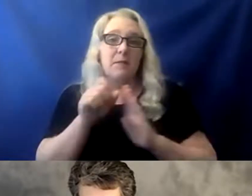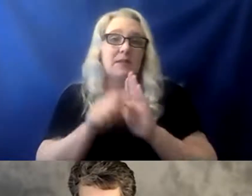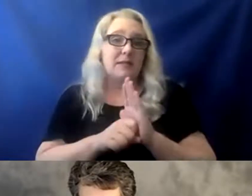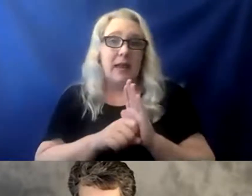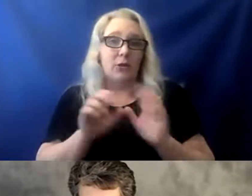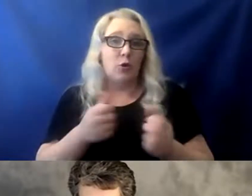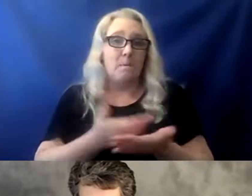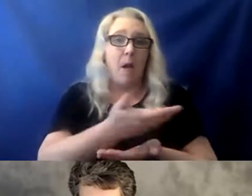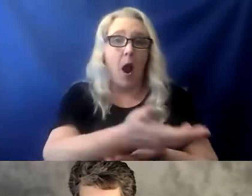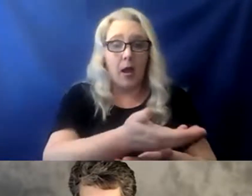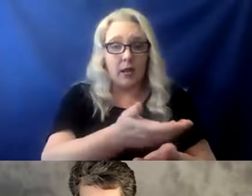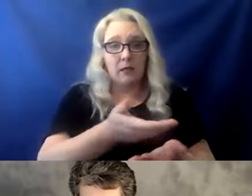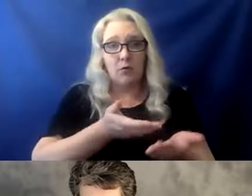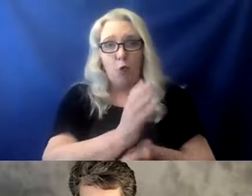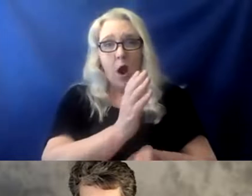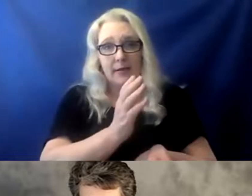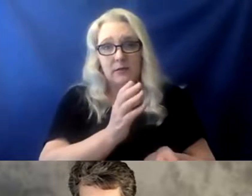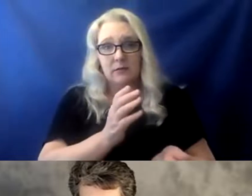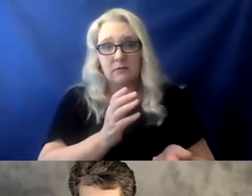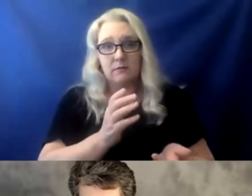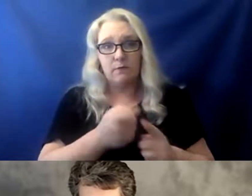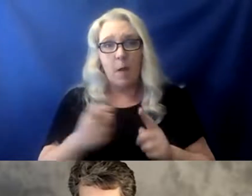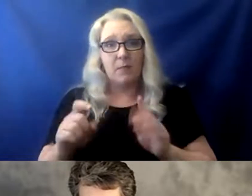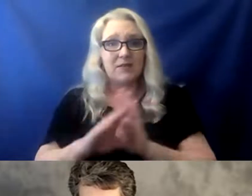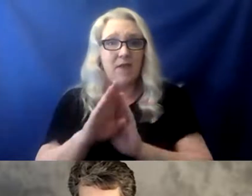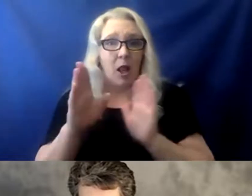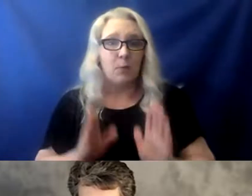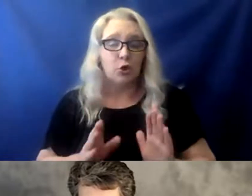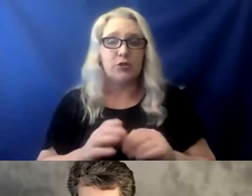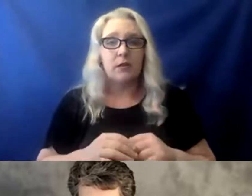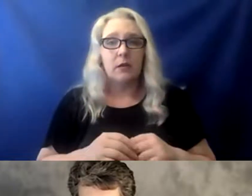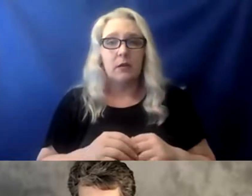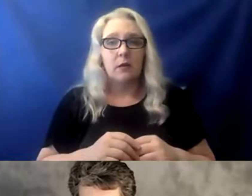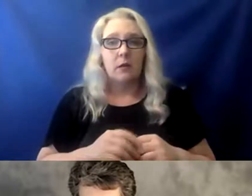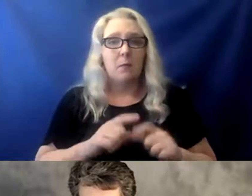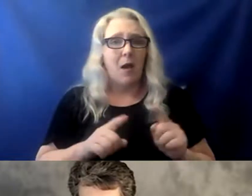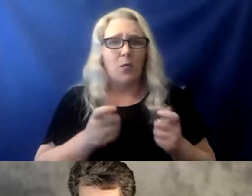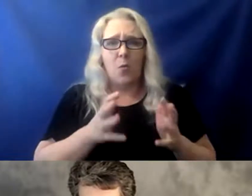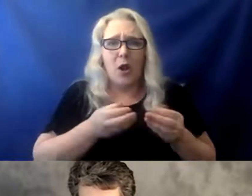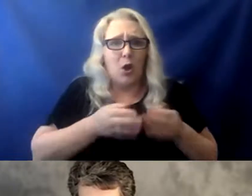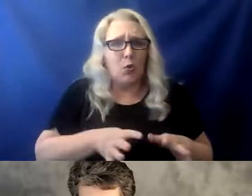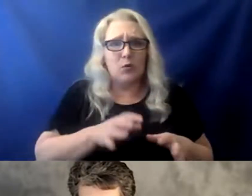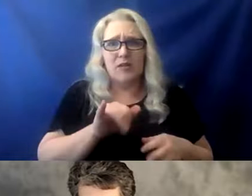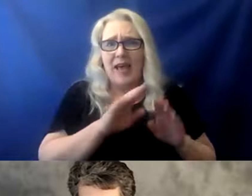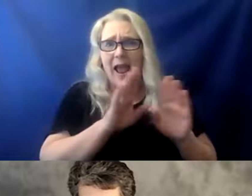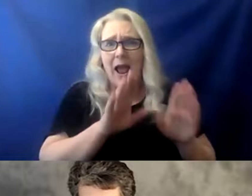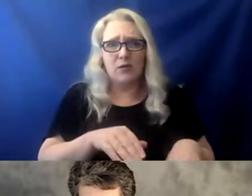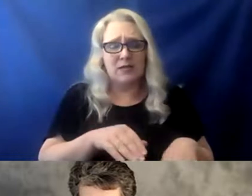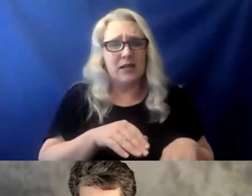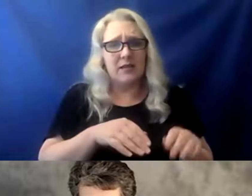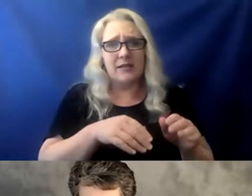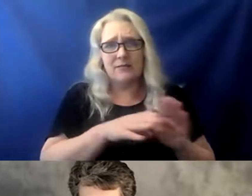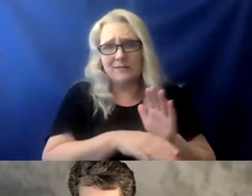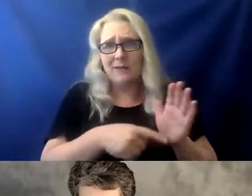out the rights of the developers or whatever, but just not losing affordable housing that we have, I think needs to be part